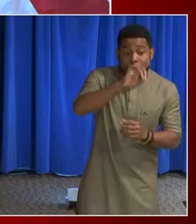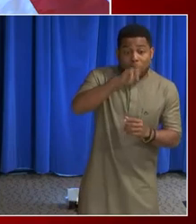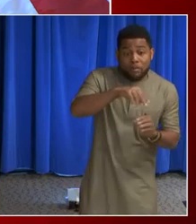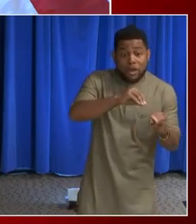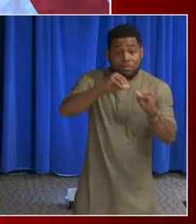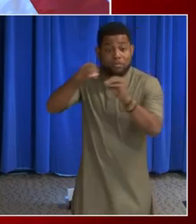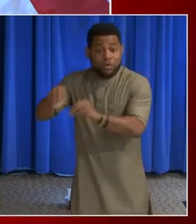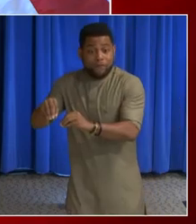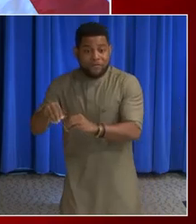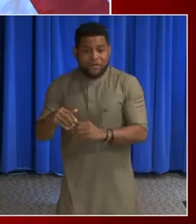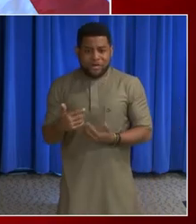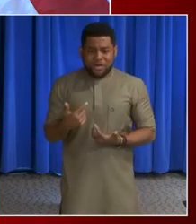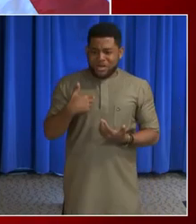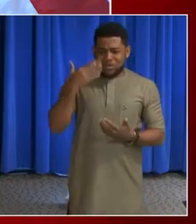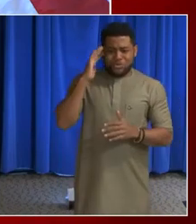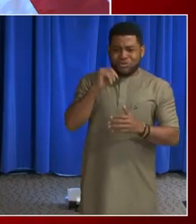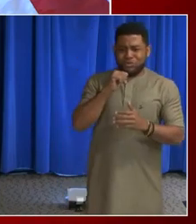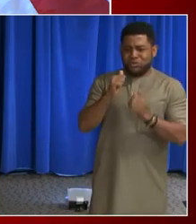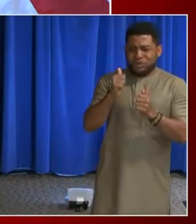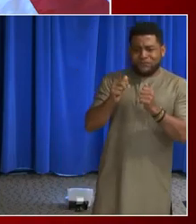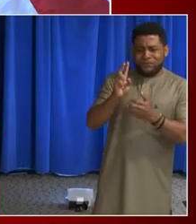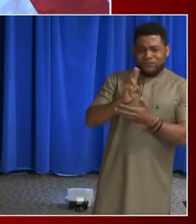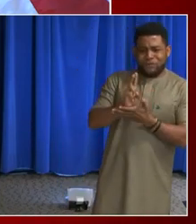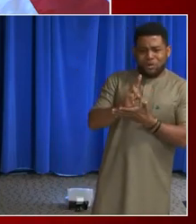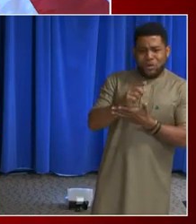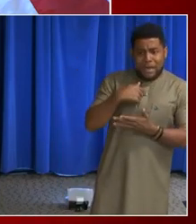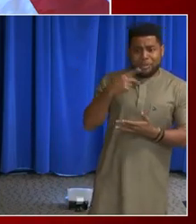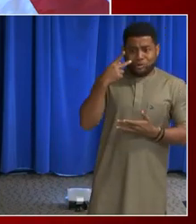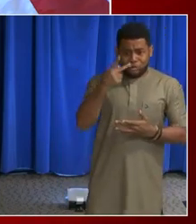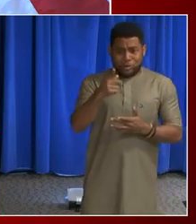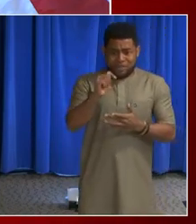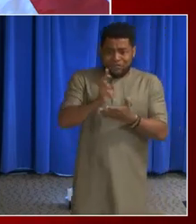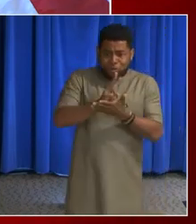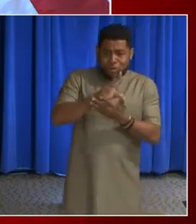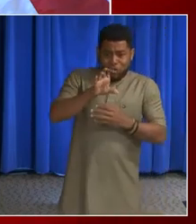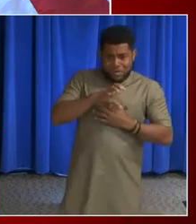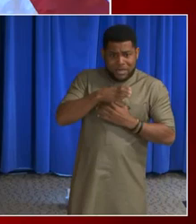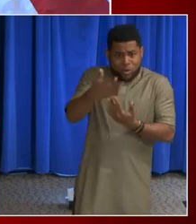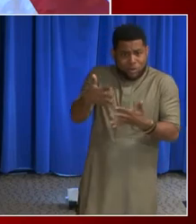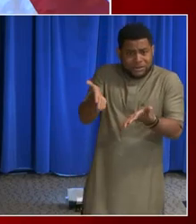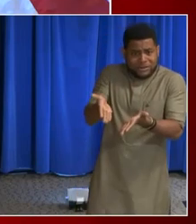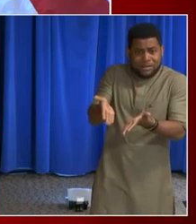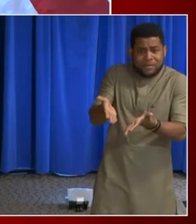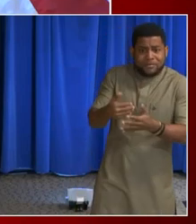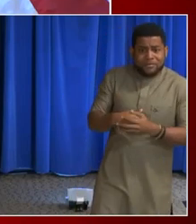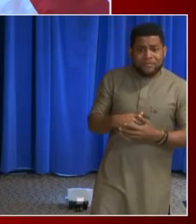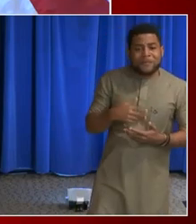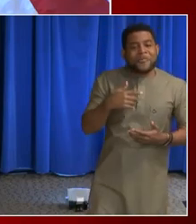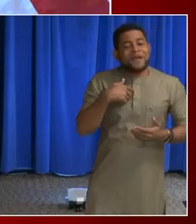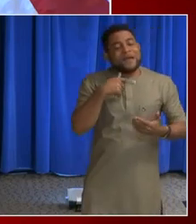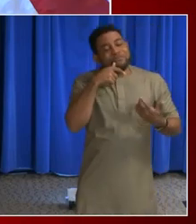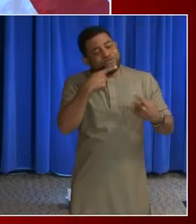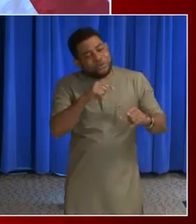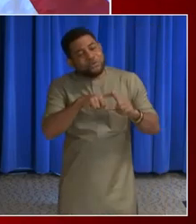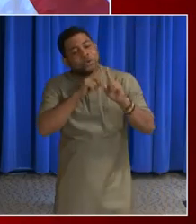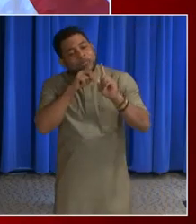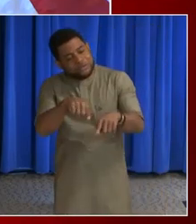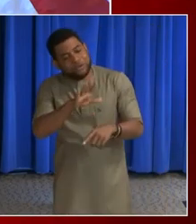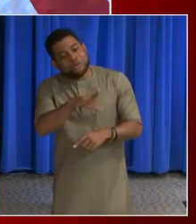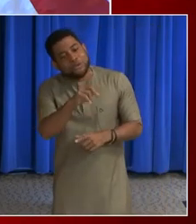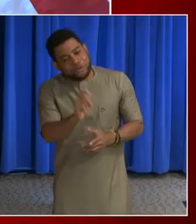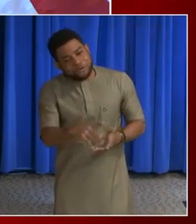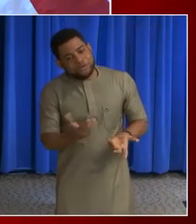referring to, but no, let me. You can look at it with the body cam. Okay, ma'am, I'm trying to answer your question, all right? So the video